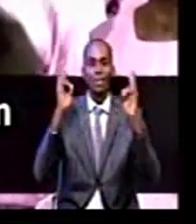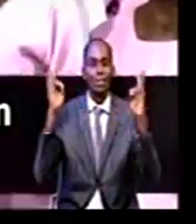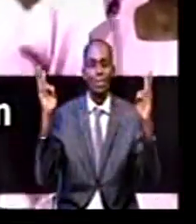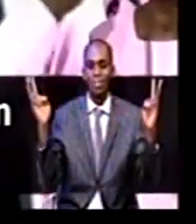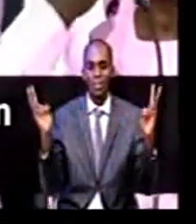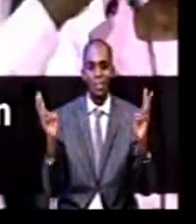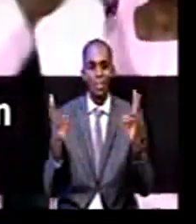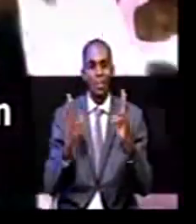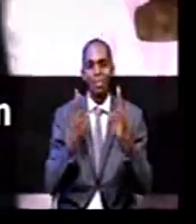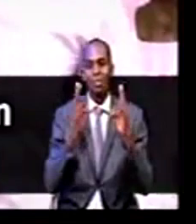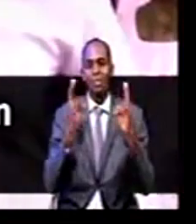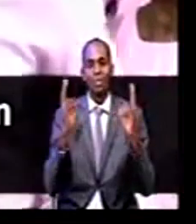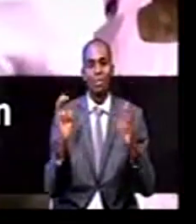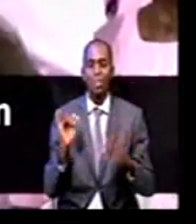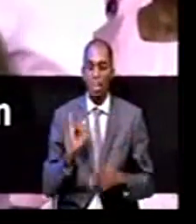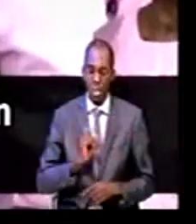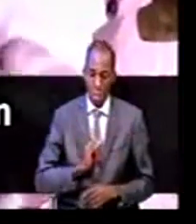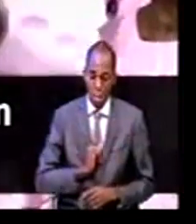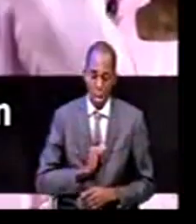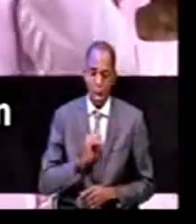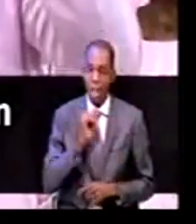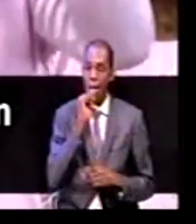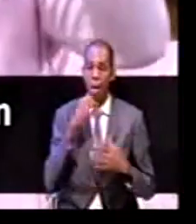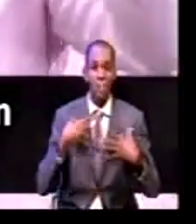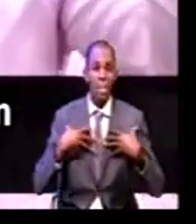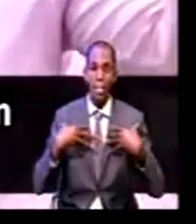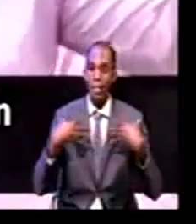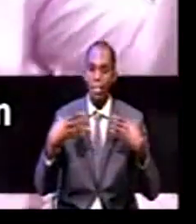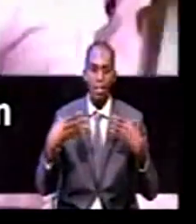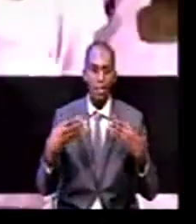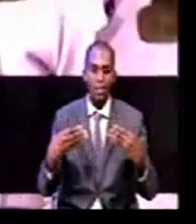that to me resounded victory.